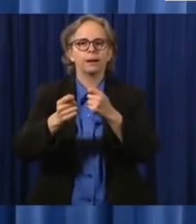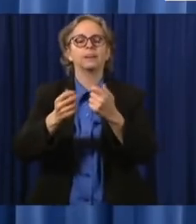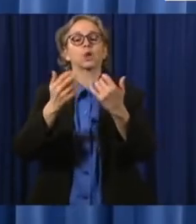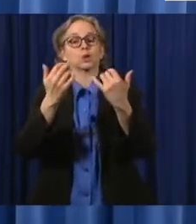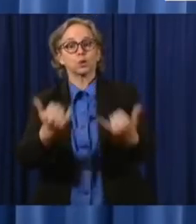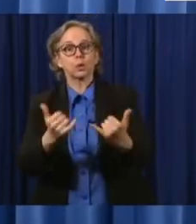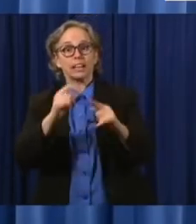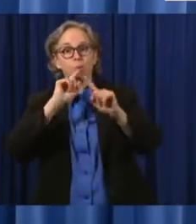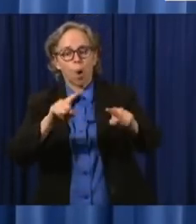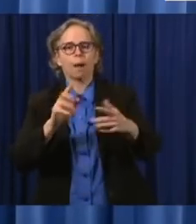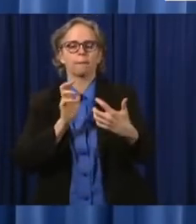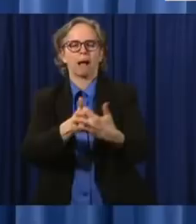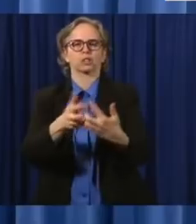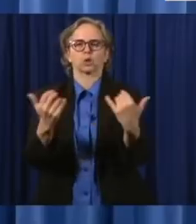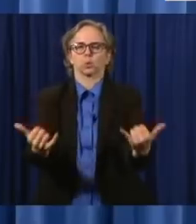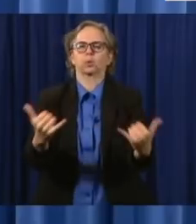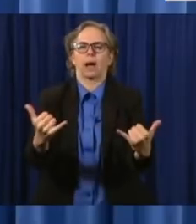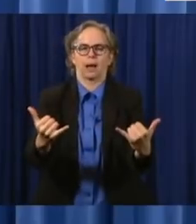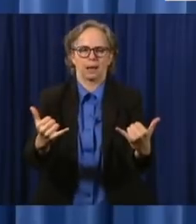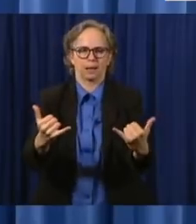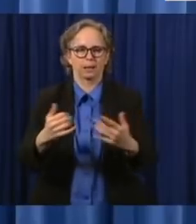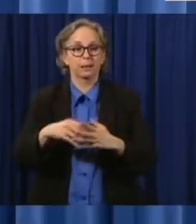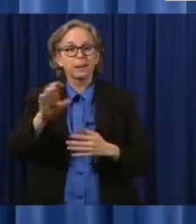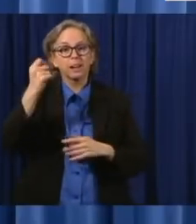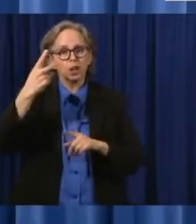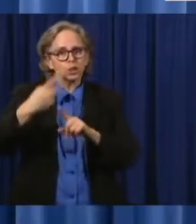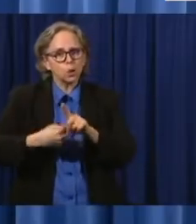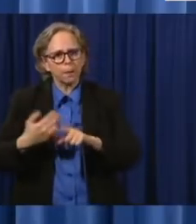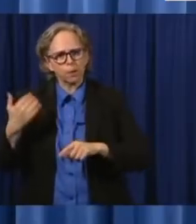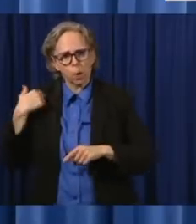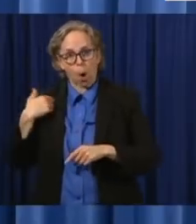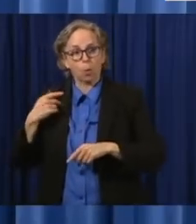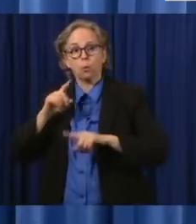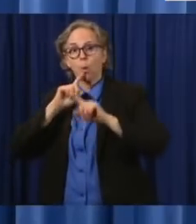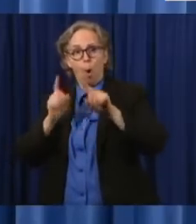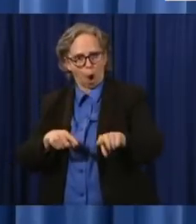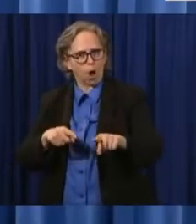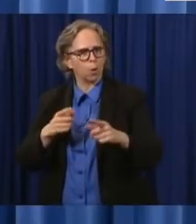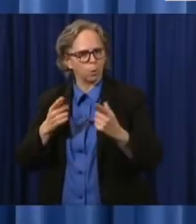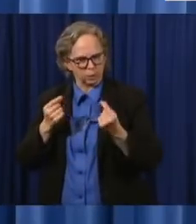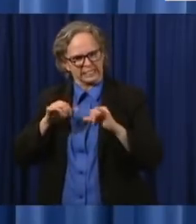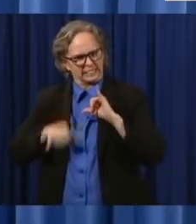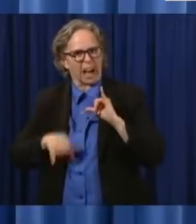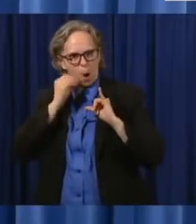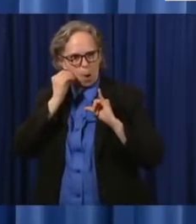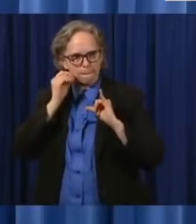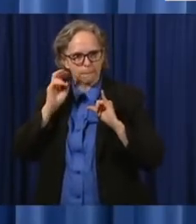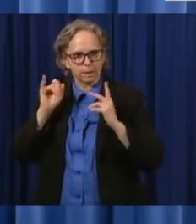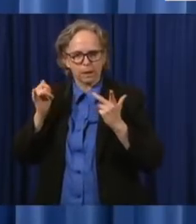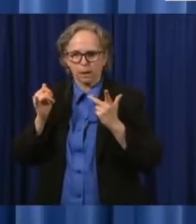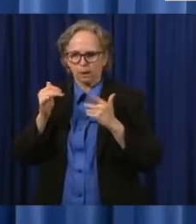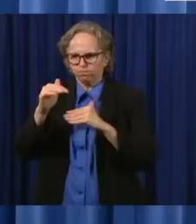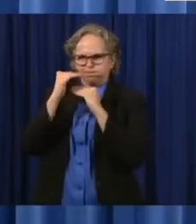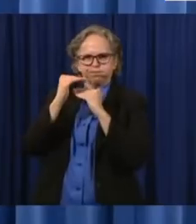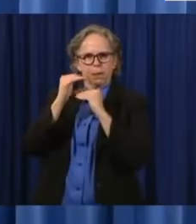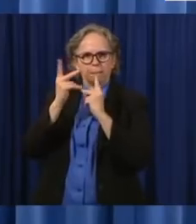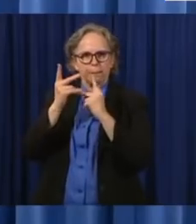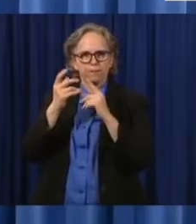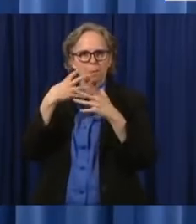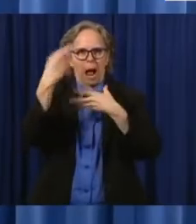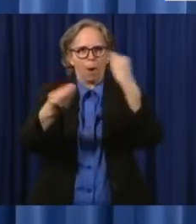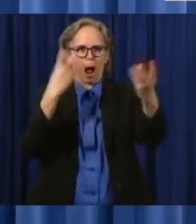We started with an order 2 months ago that did allow people to go out, limited, but it allowed them to go out for certain